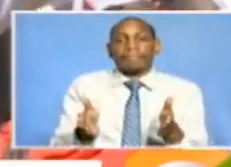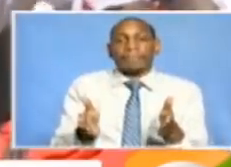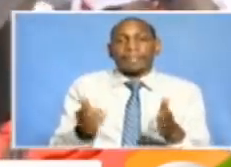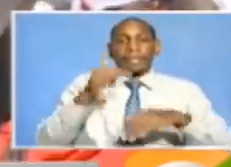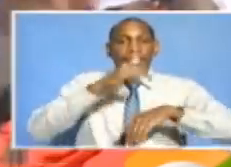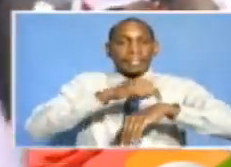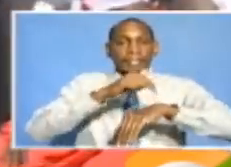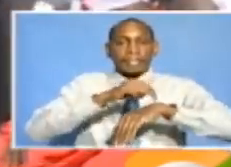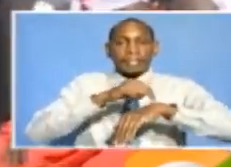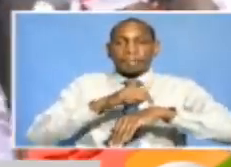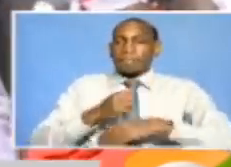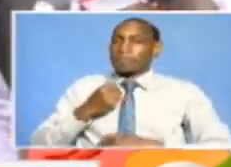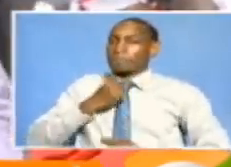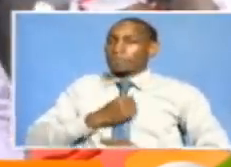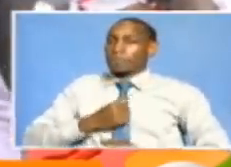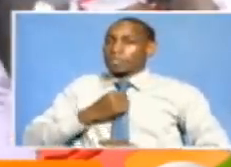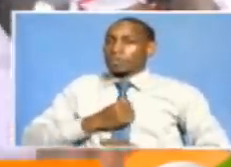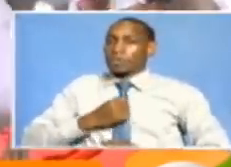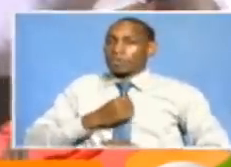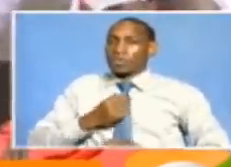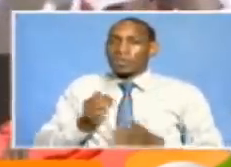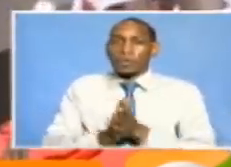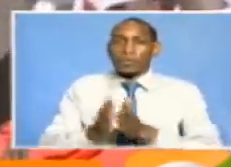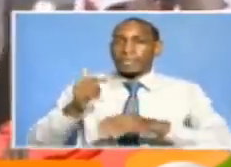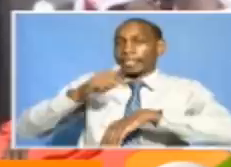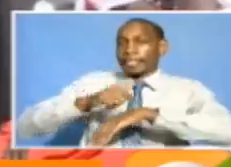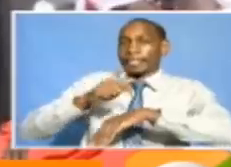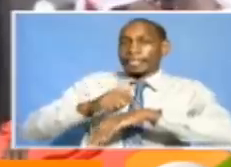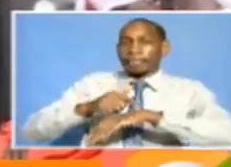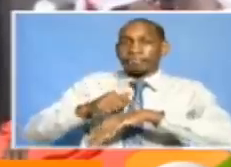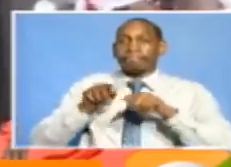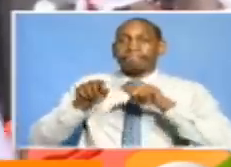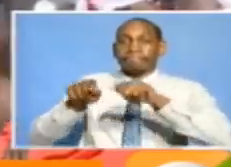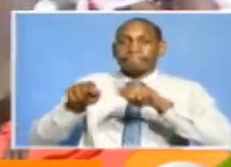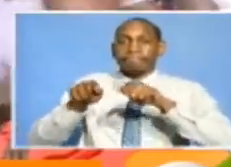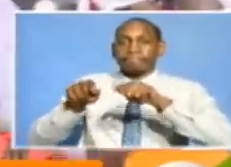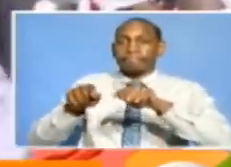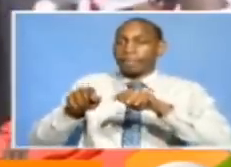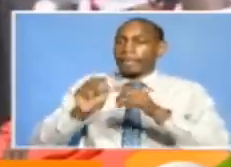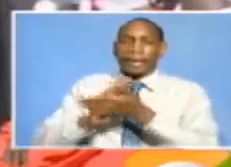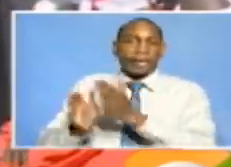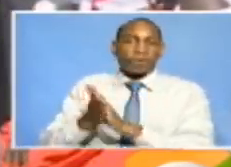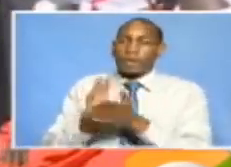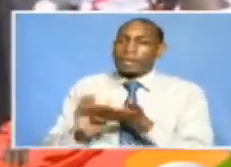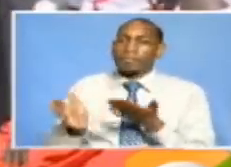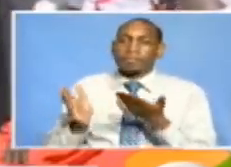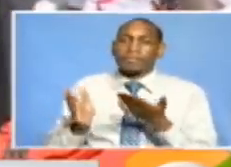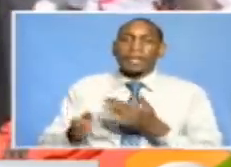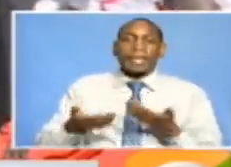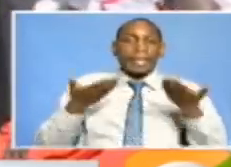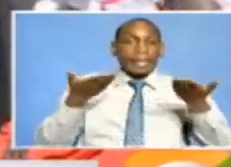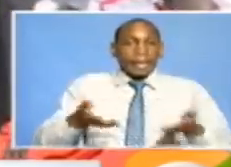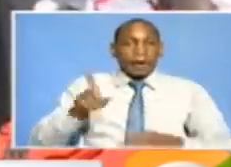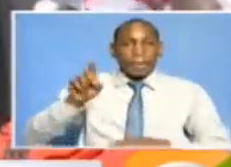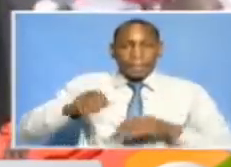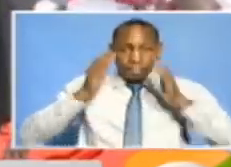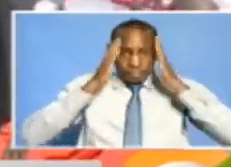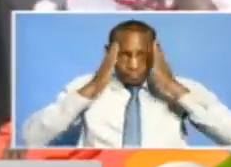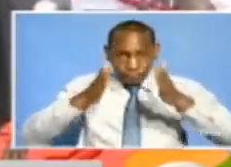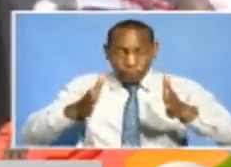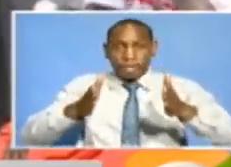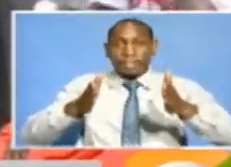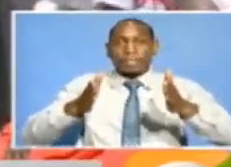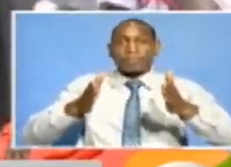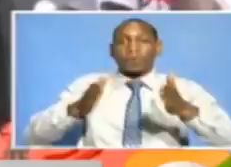time for excuses and time for scapegoats is gone. We now must focus